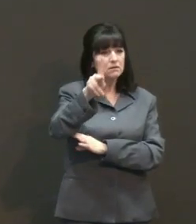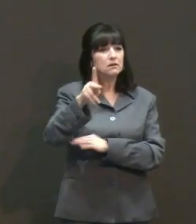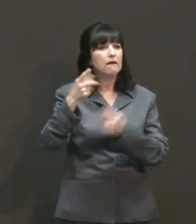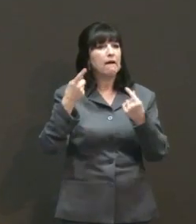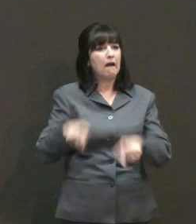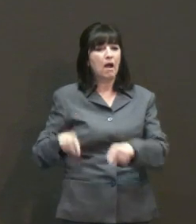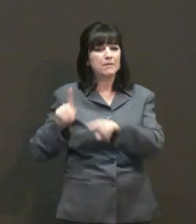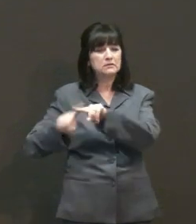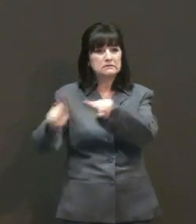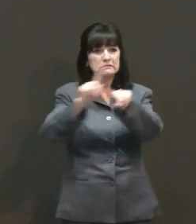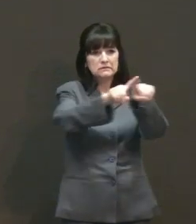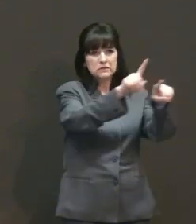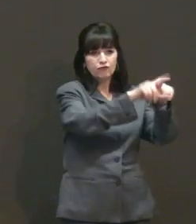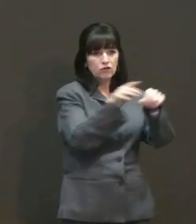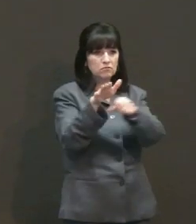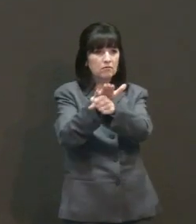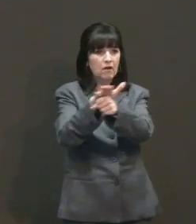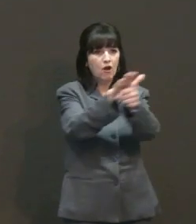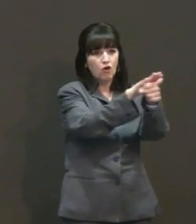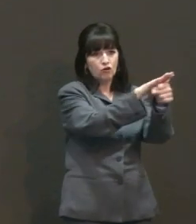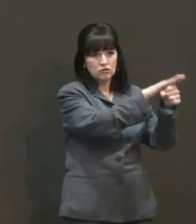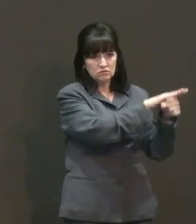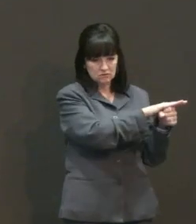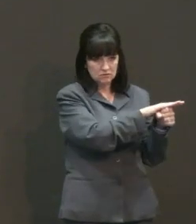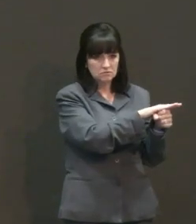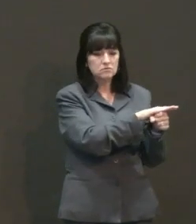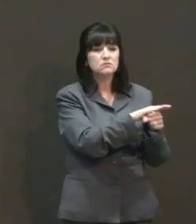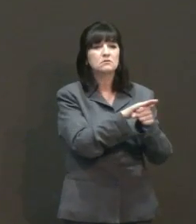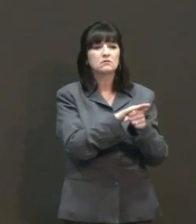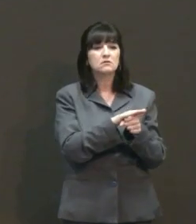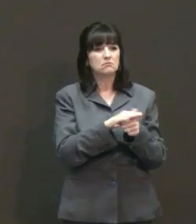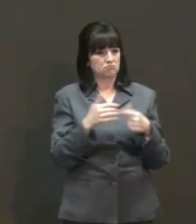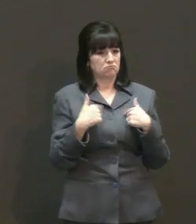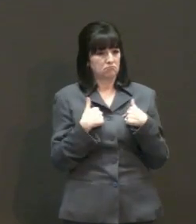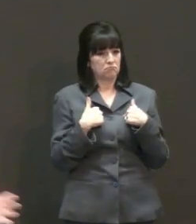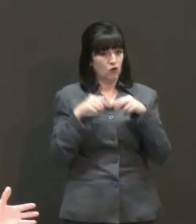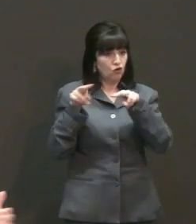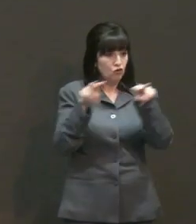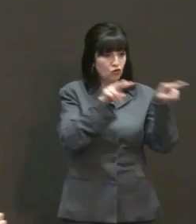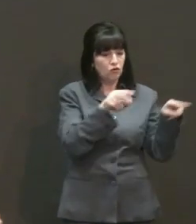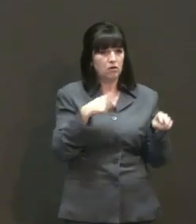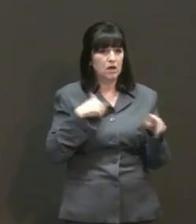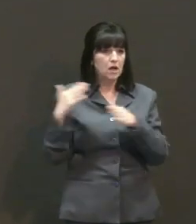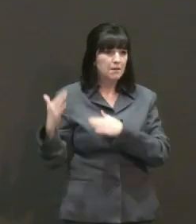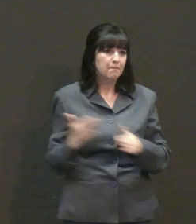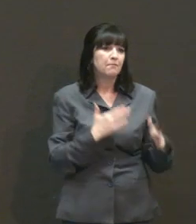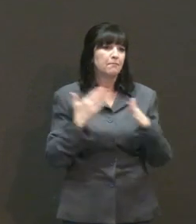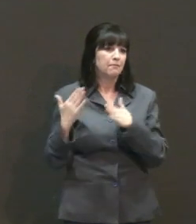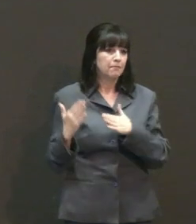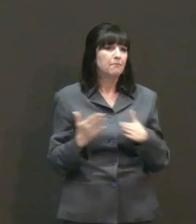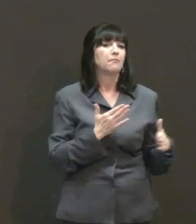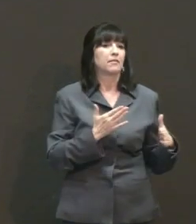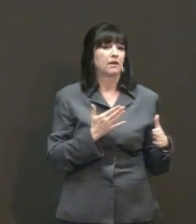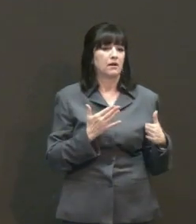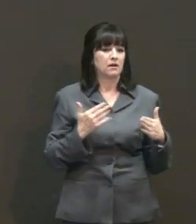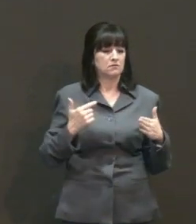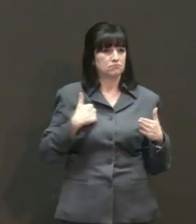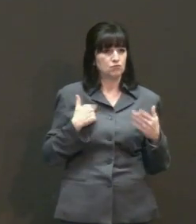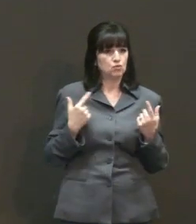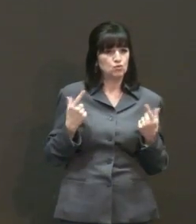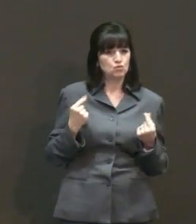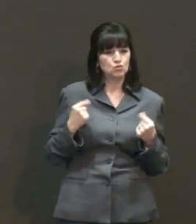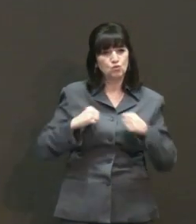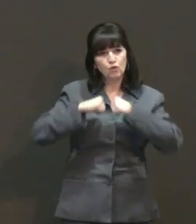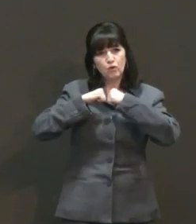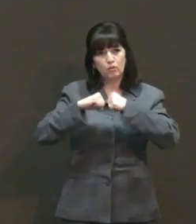to that and thinking through the different measures that we need to take here in Delaware, and I think each of us has been doing that as part of our